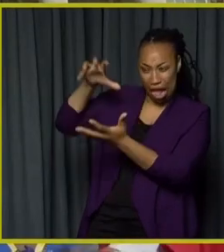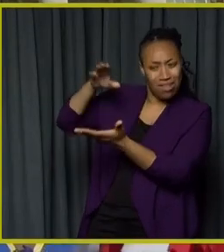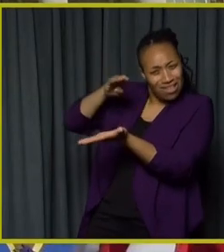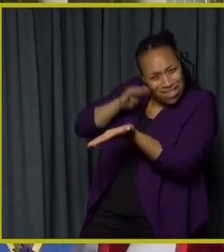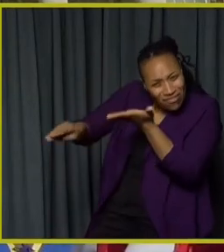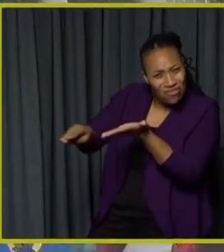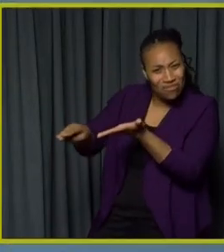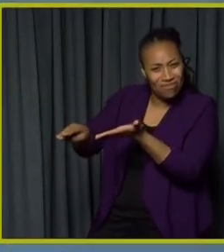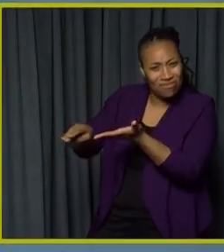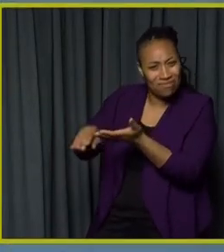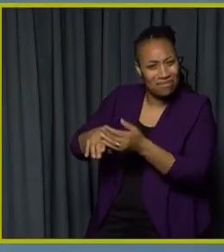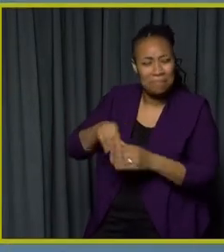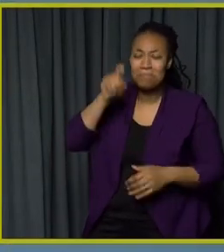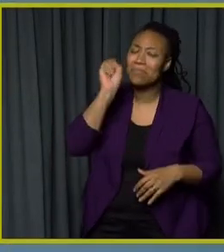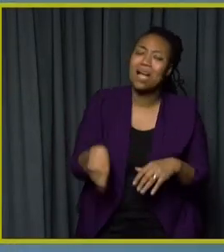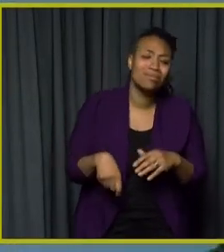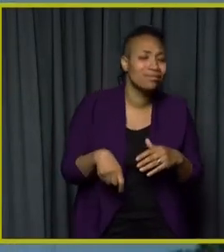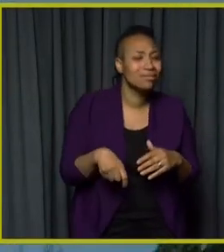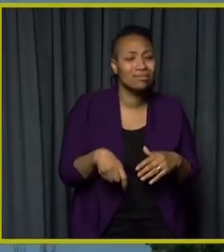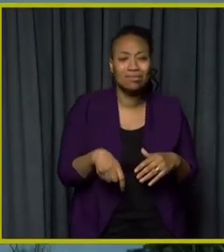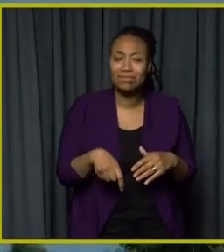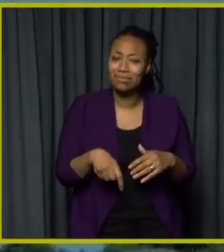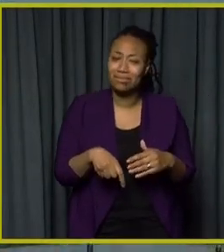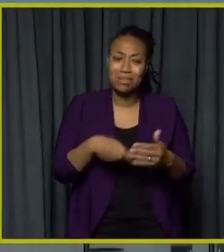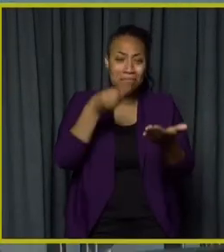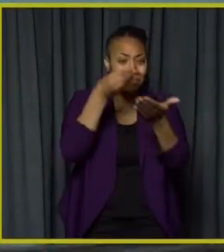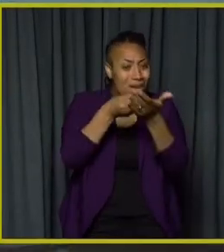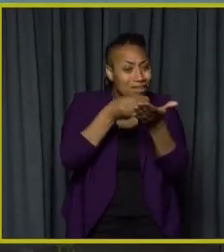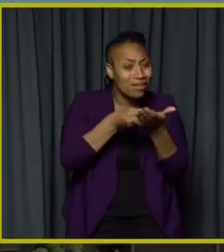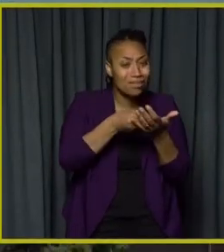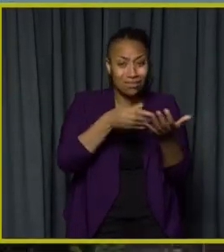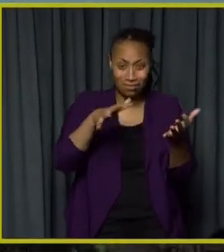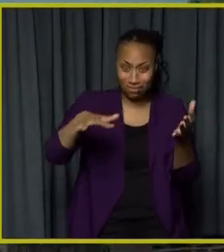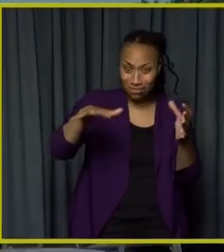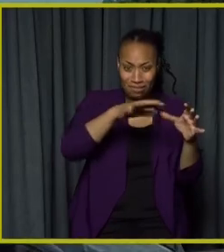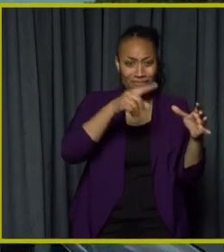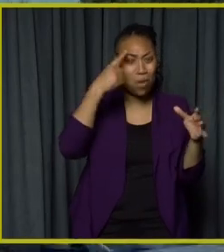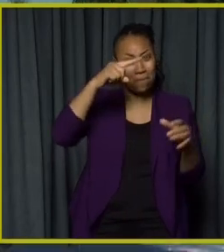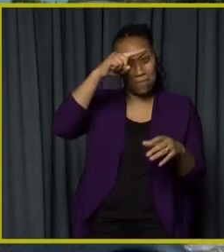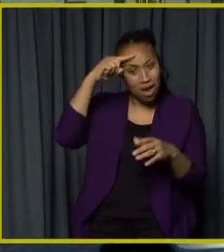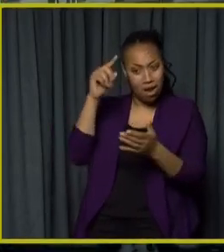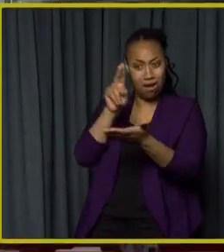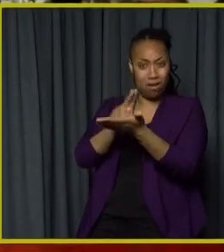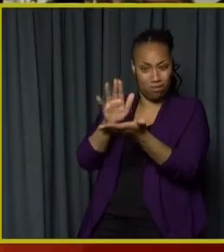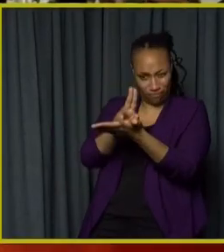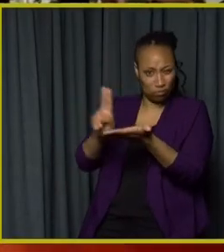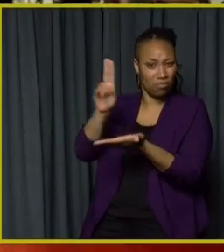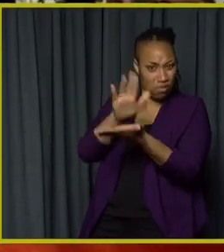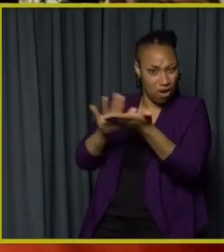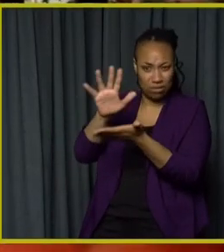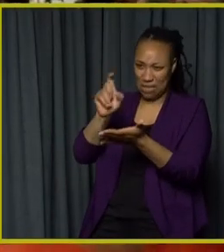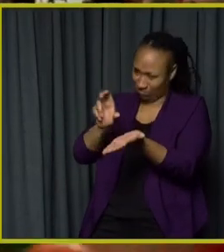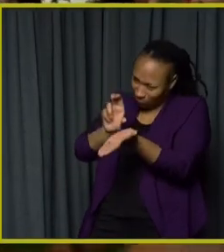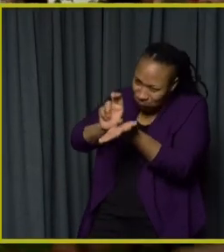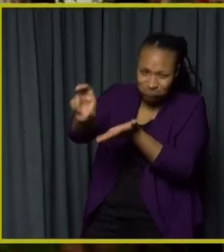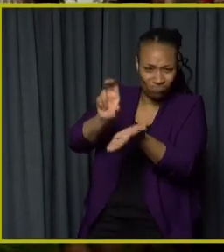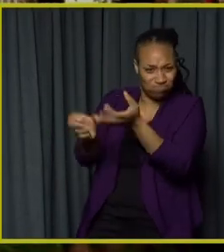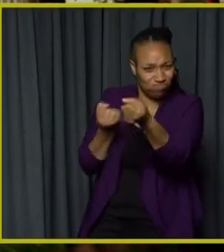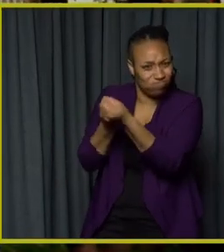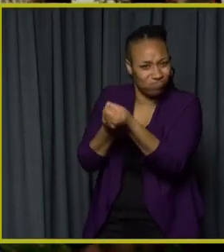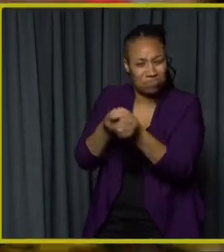equitable funding for historically black colleges and universities. We demand the